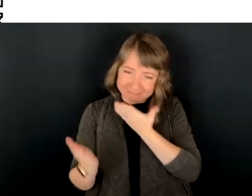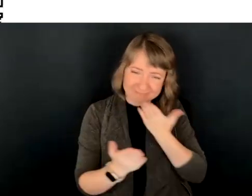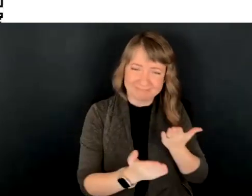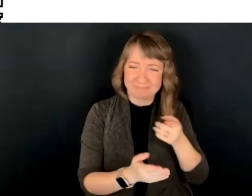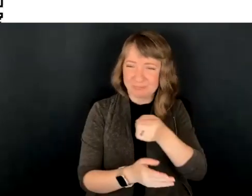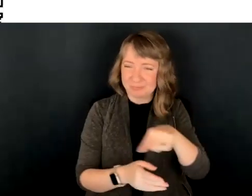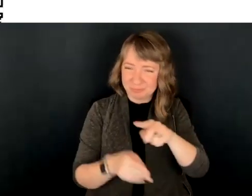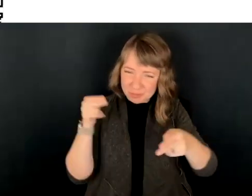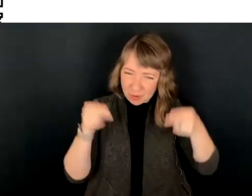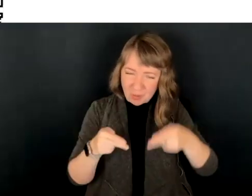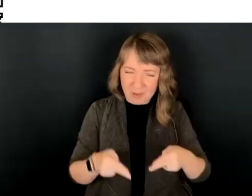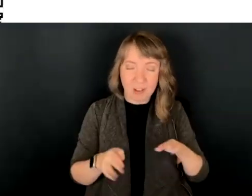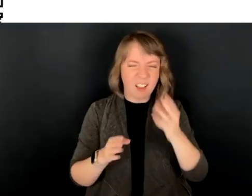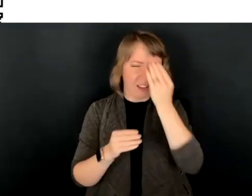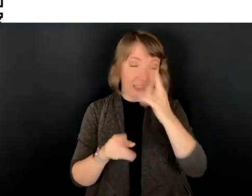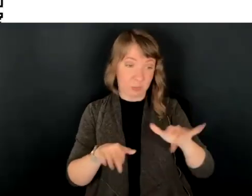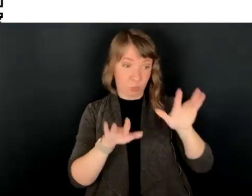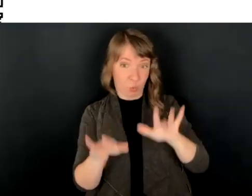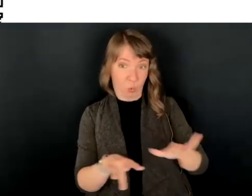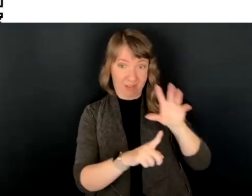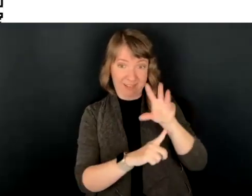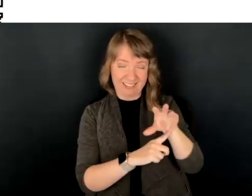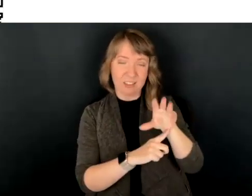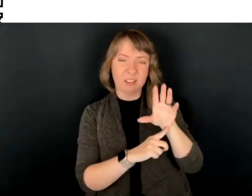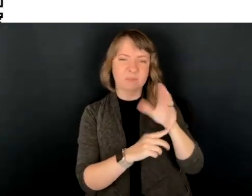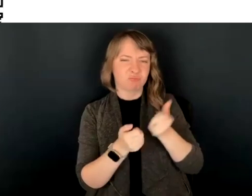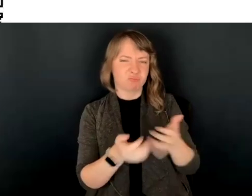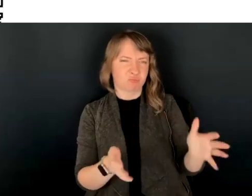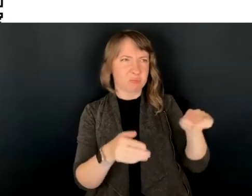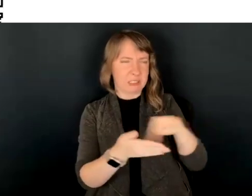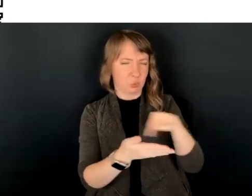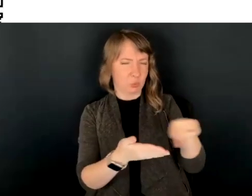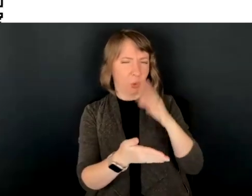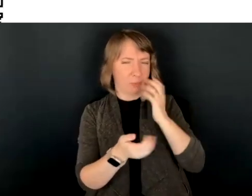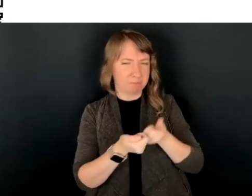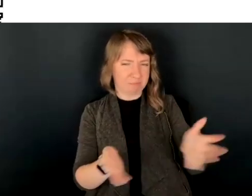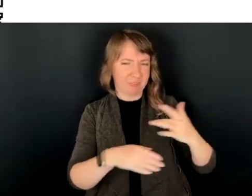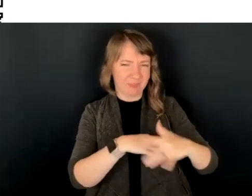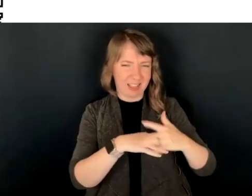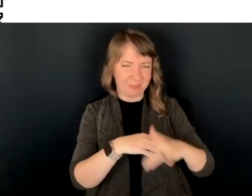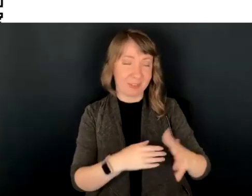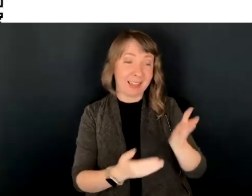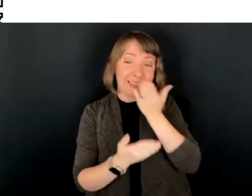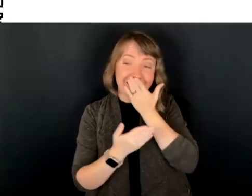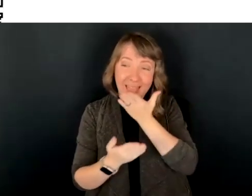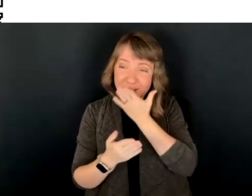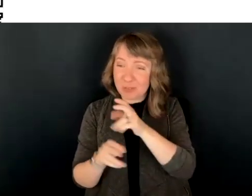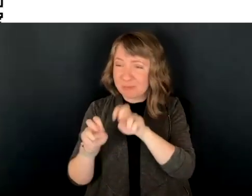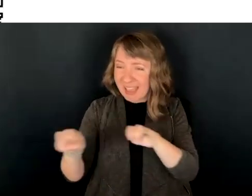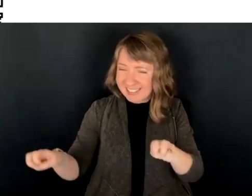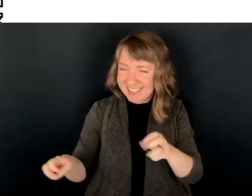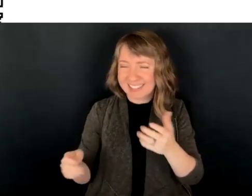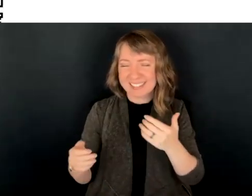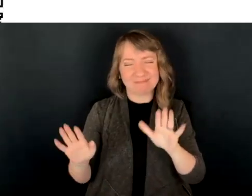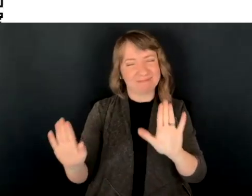this recording will be available in the coming week. So a big thanks to our panelists as well, and have a great rest of the